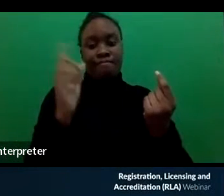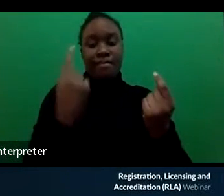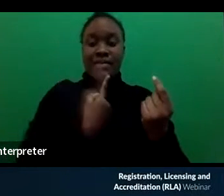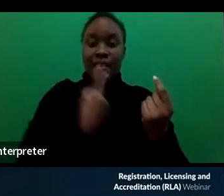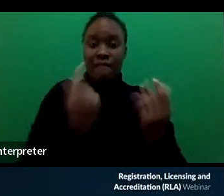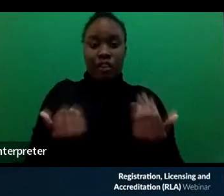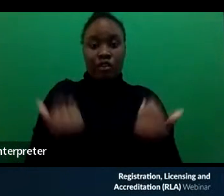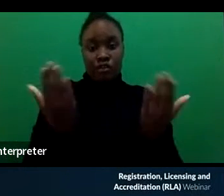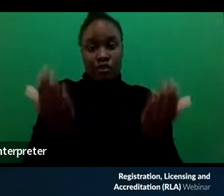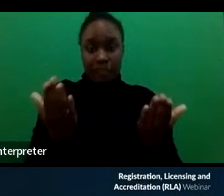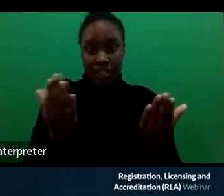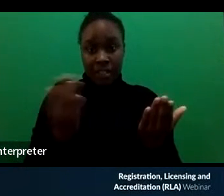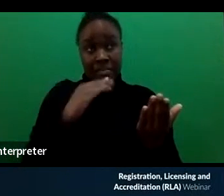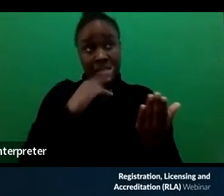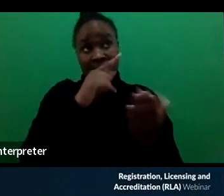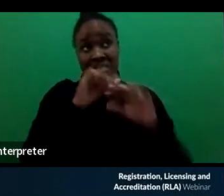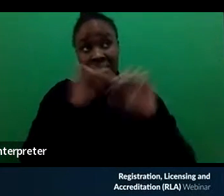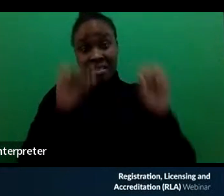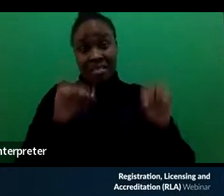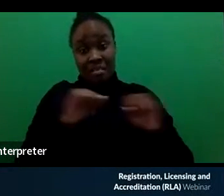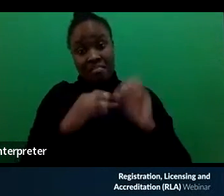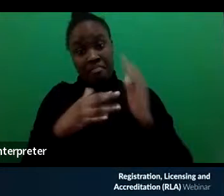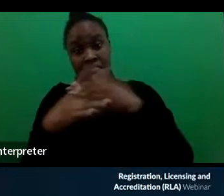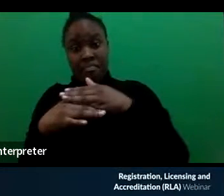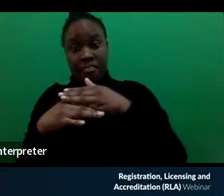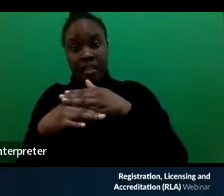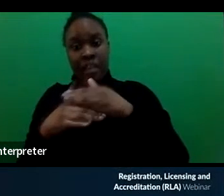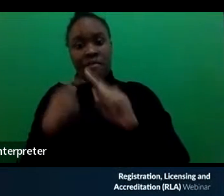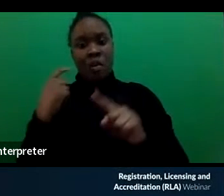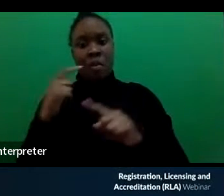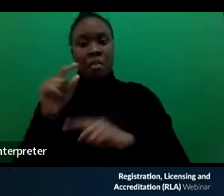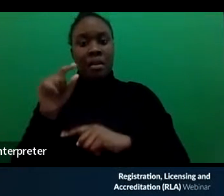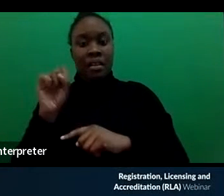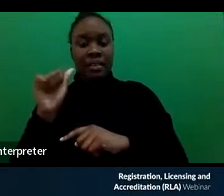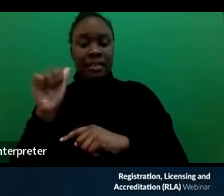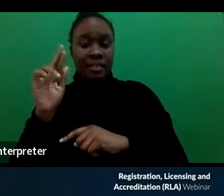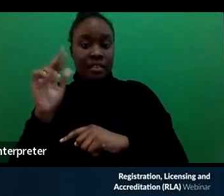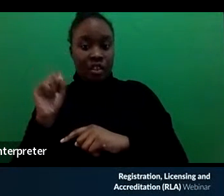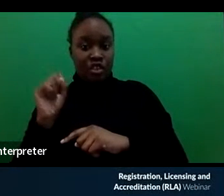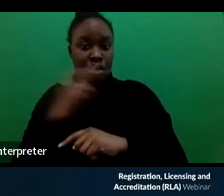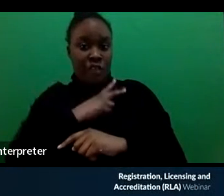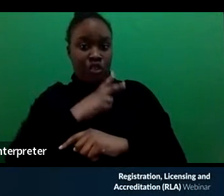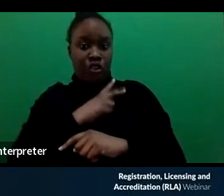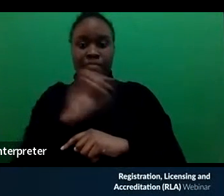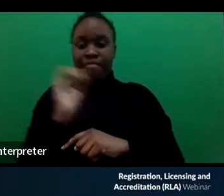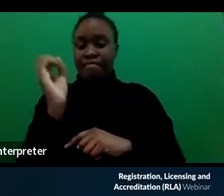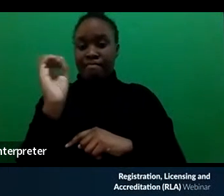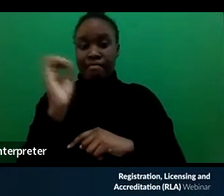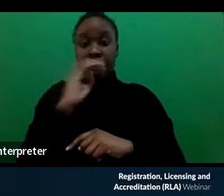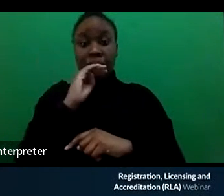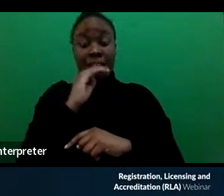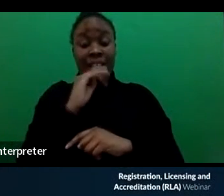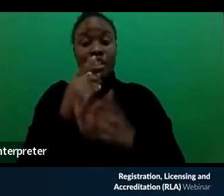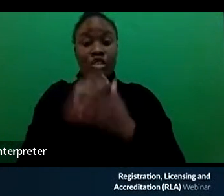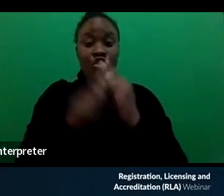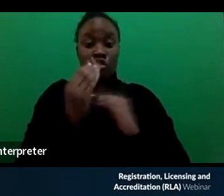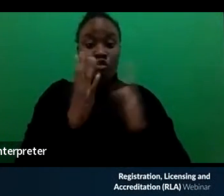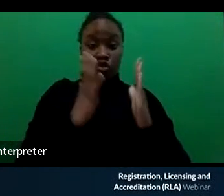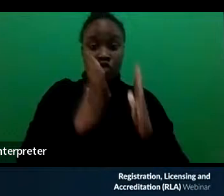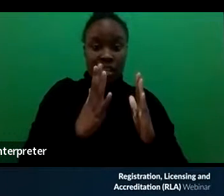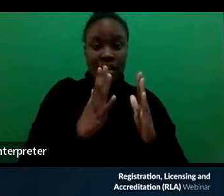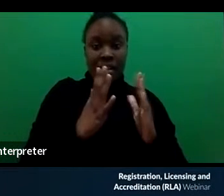any intervention from SARS official. It's whereby a trader and the other trader, where